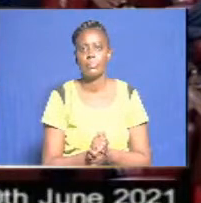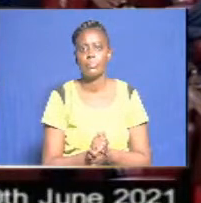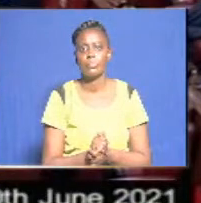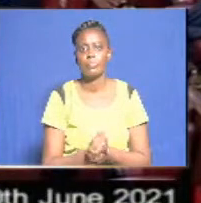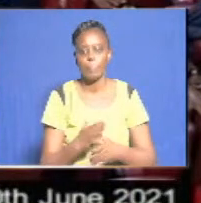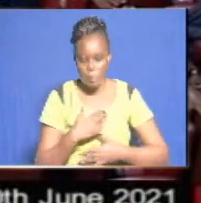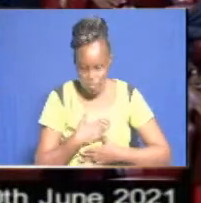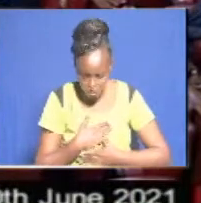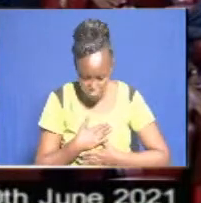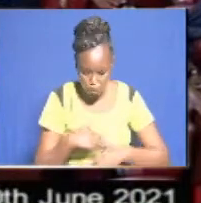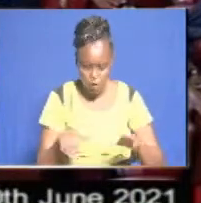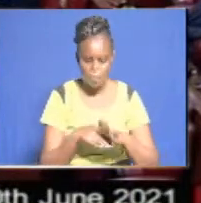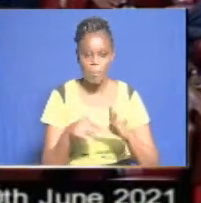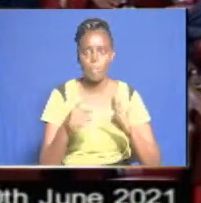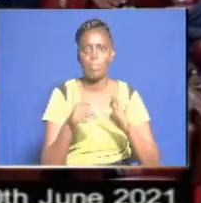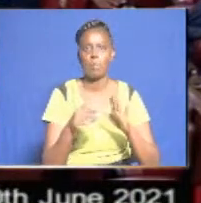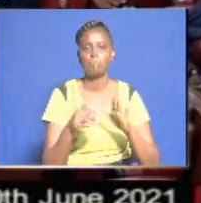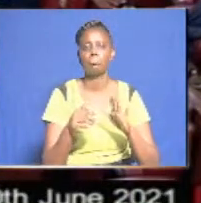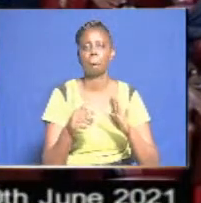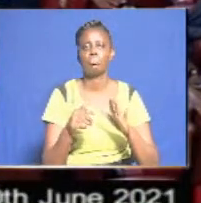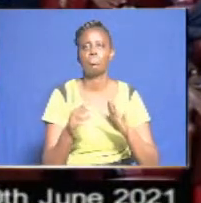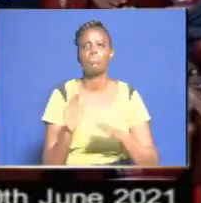The member who is raising his hand up there,